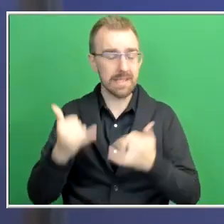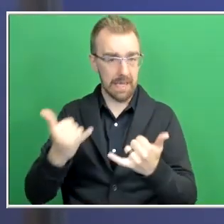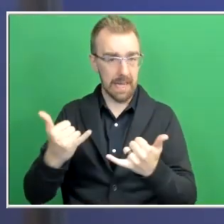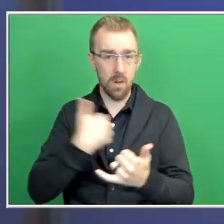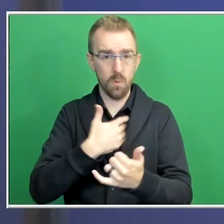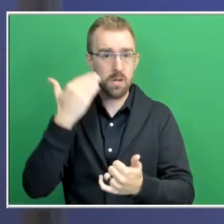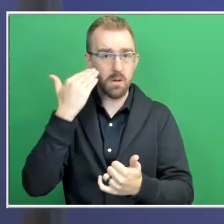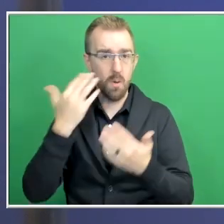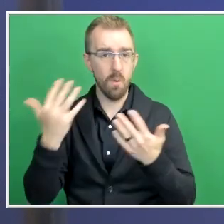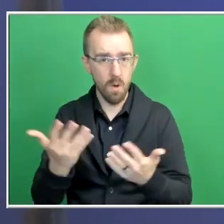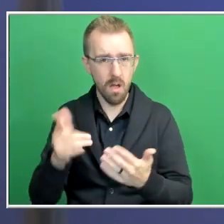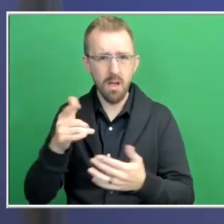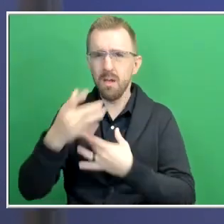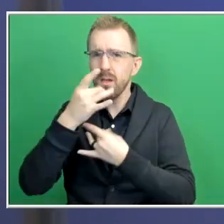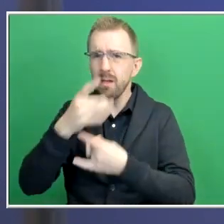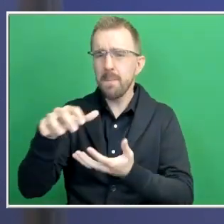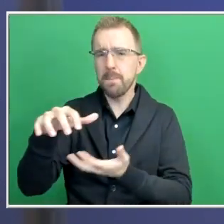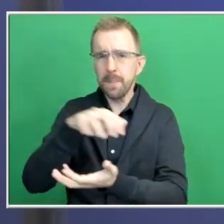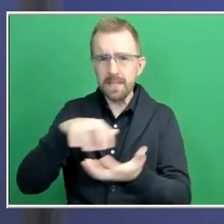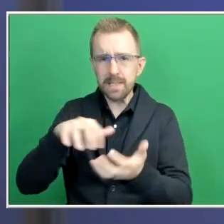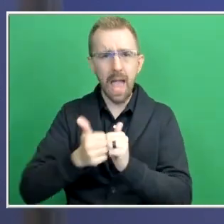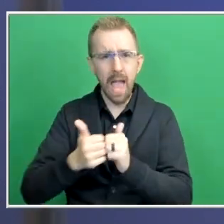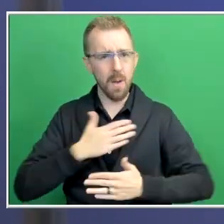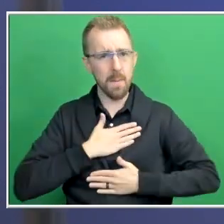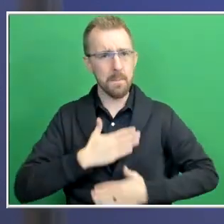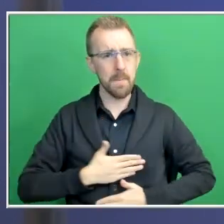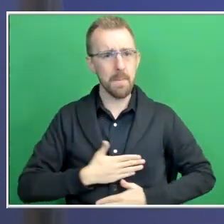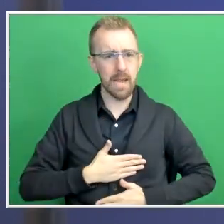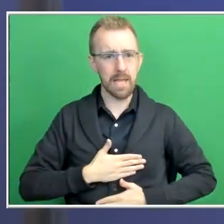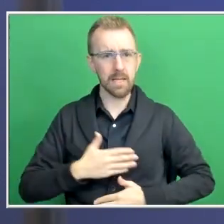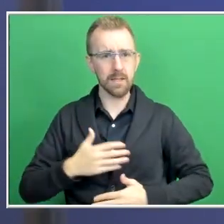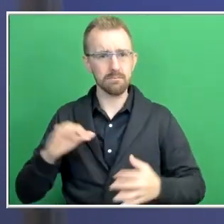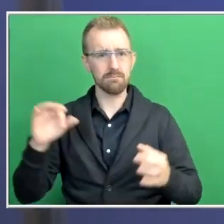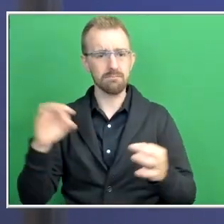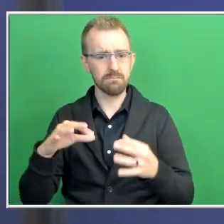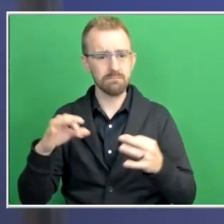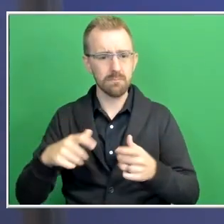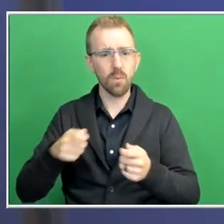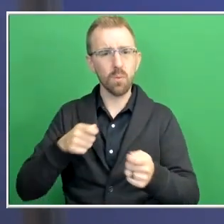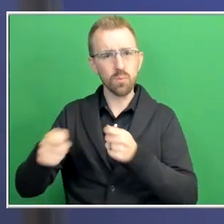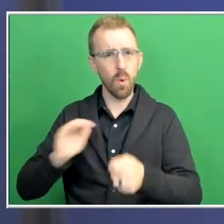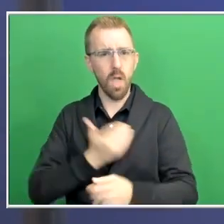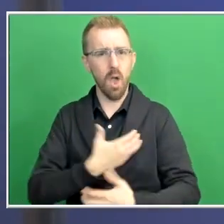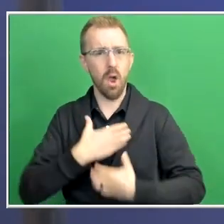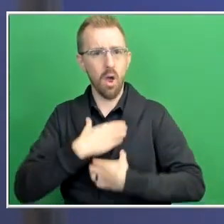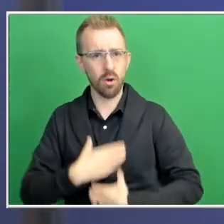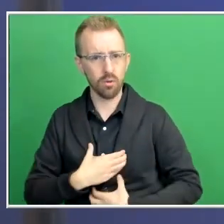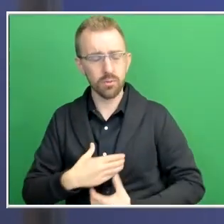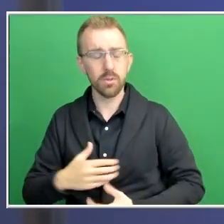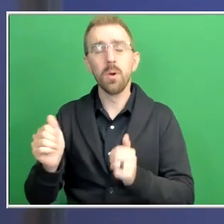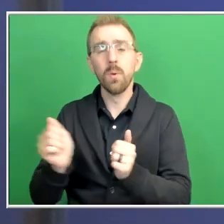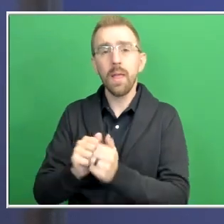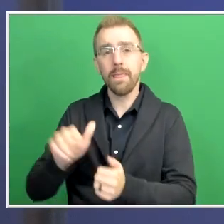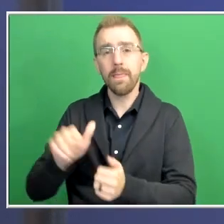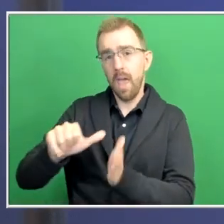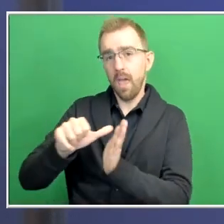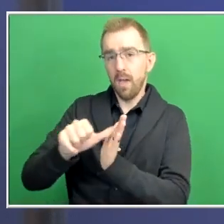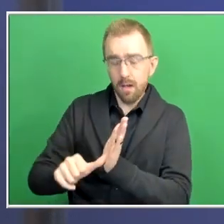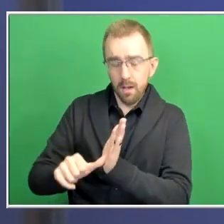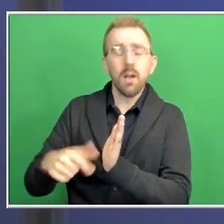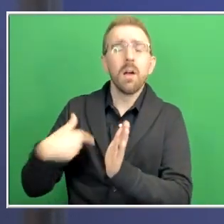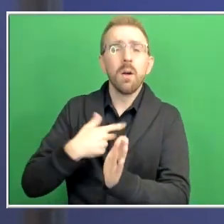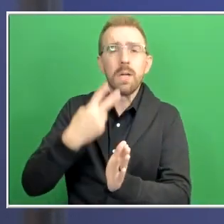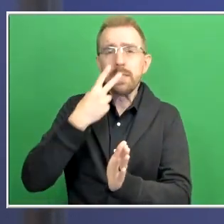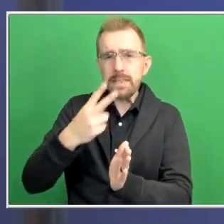a fascinating mix of how our body feeds back to control our hunger. And so what we know with the bariatric operations is that we see a